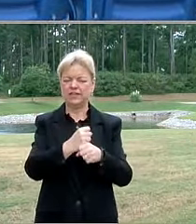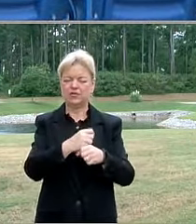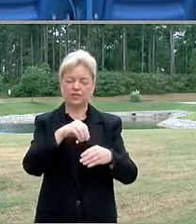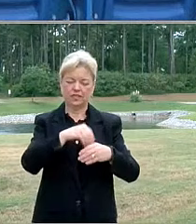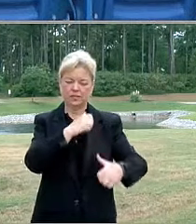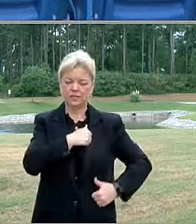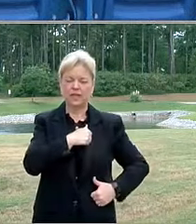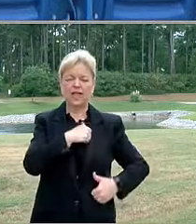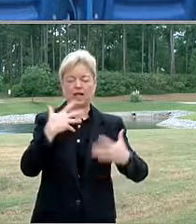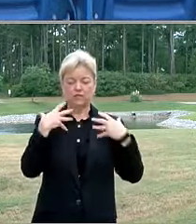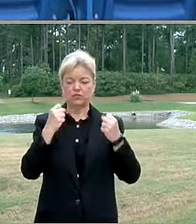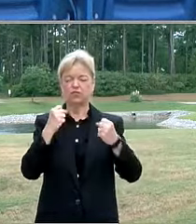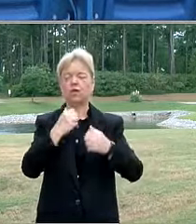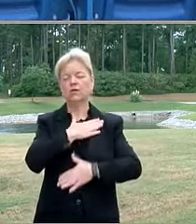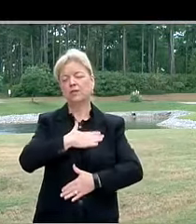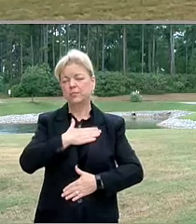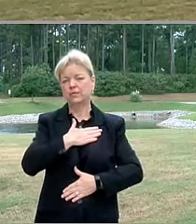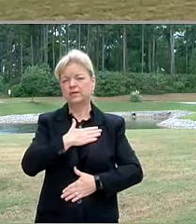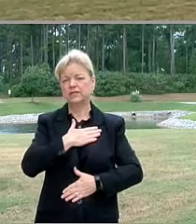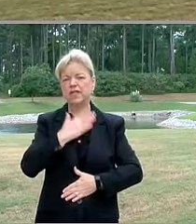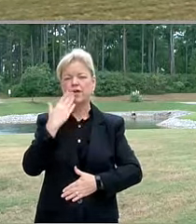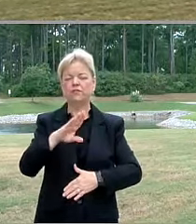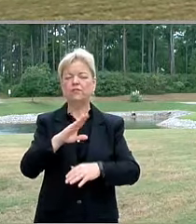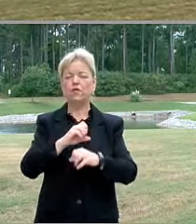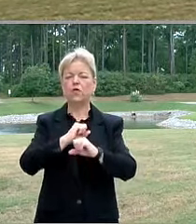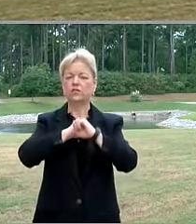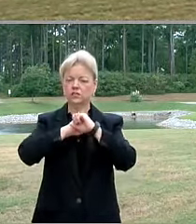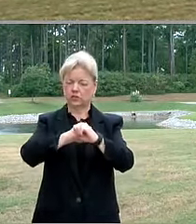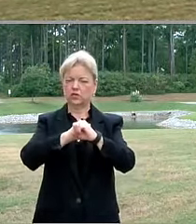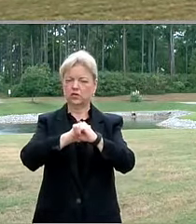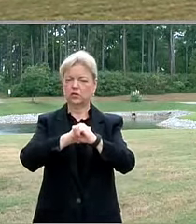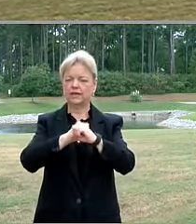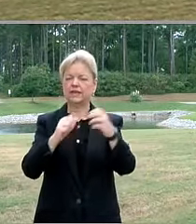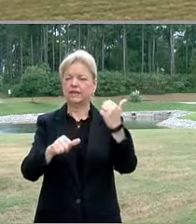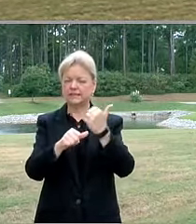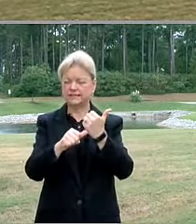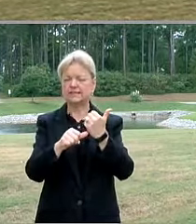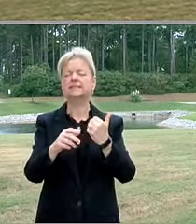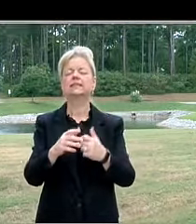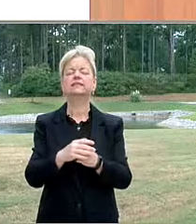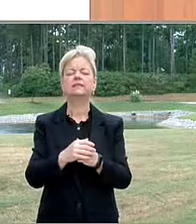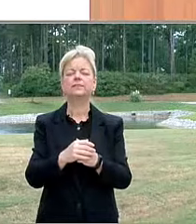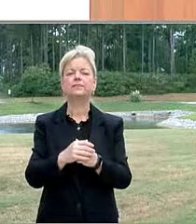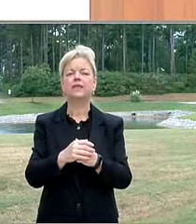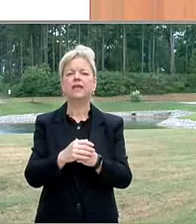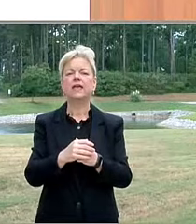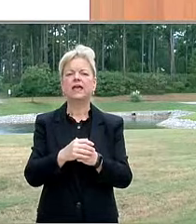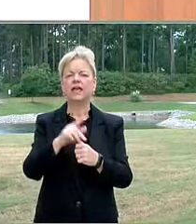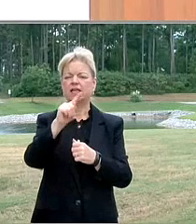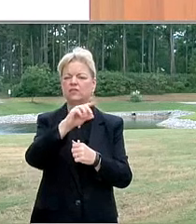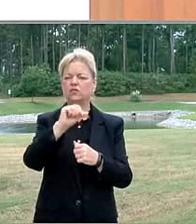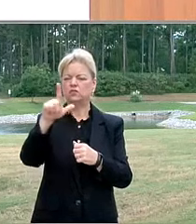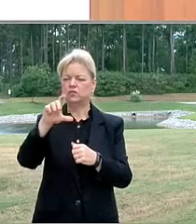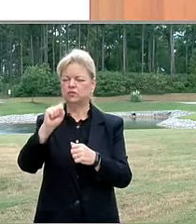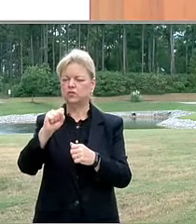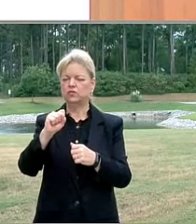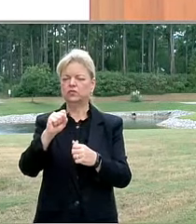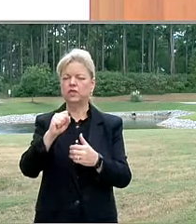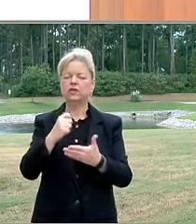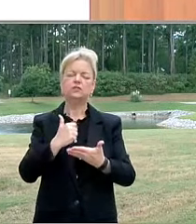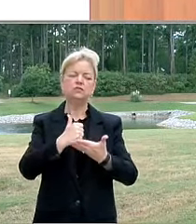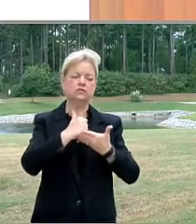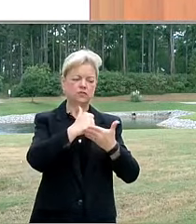strong appreciation for the importance of security assistance and security cooperation writ large as tools to strengthen resolute